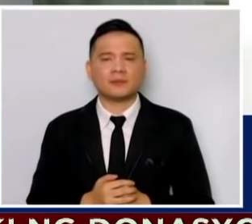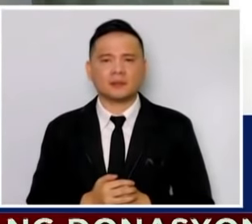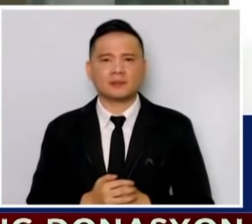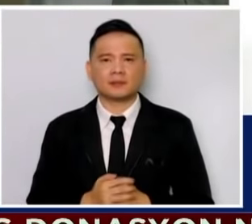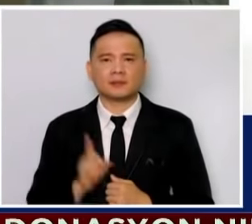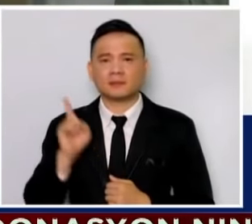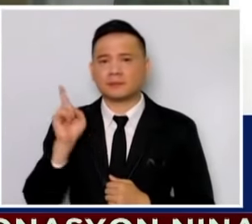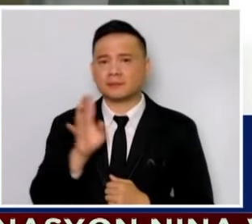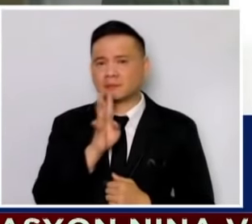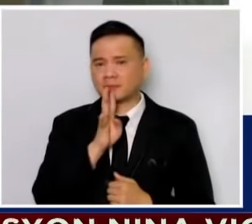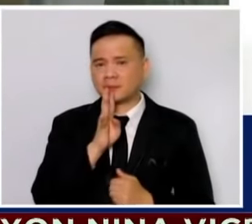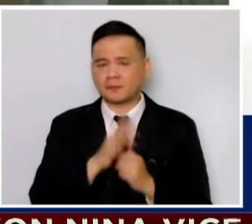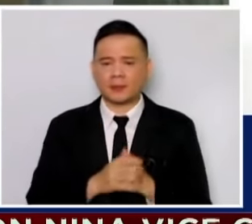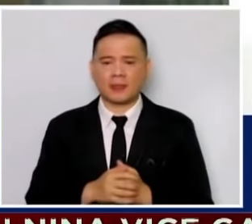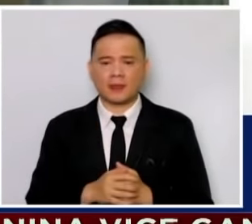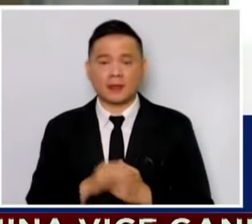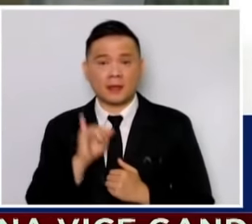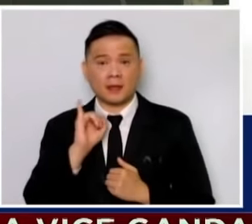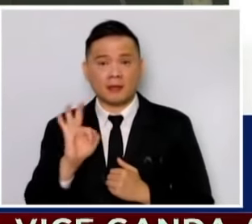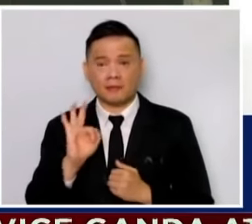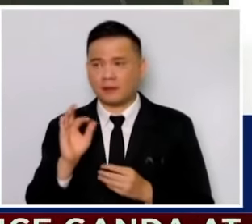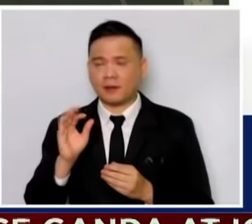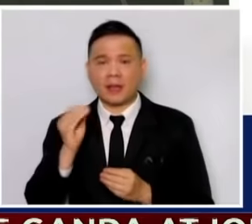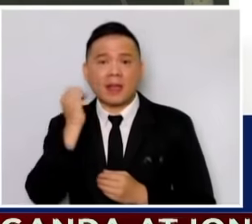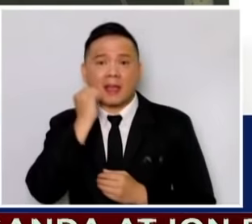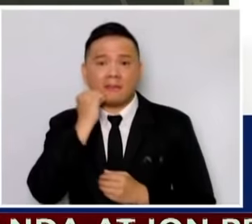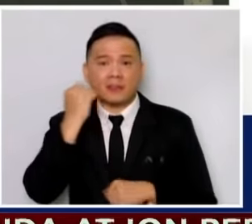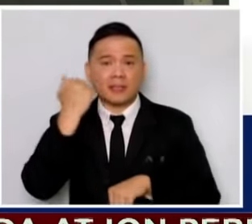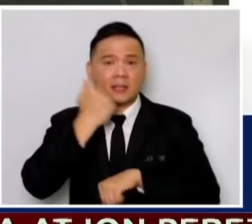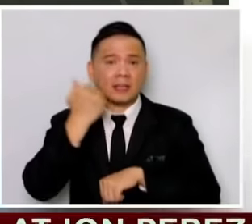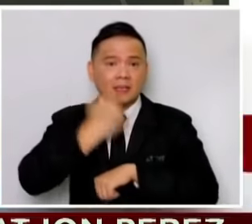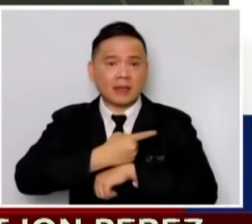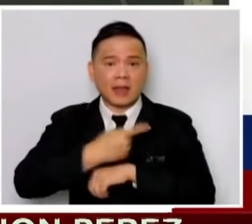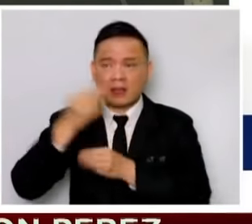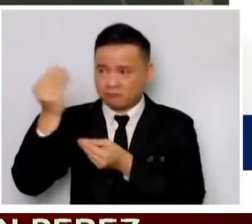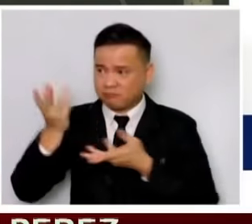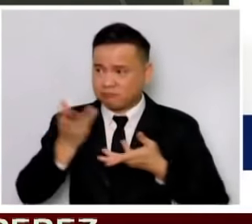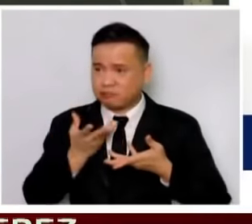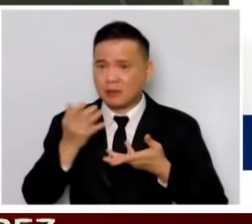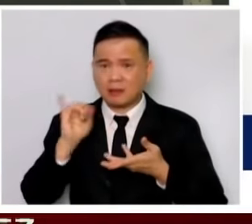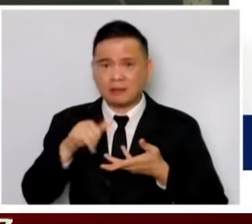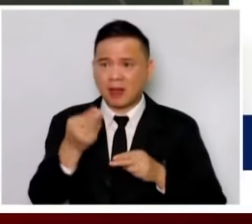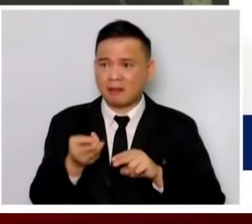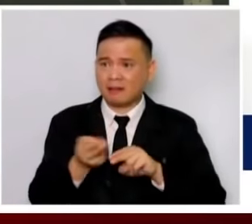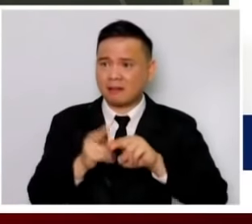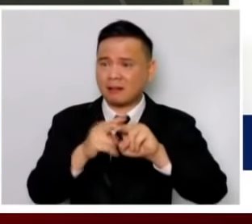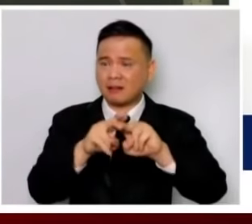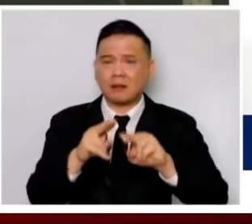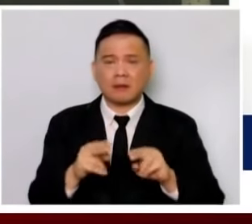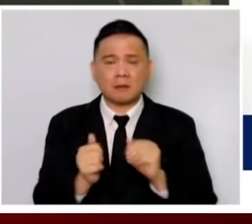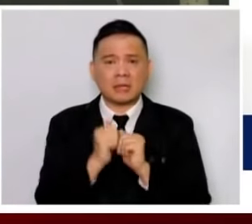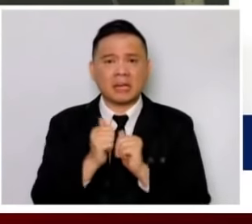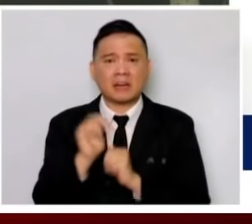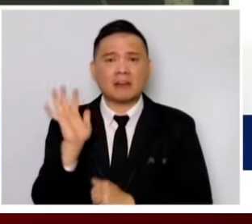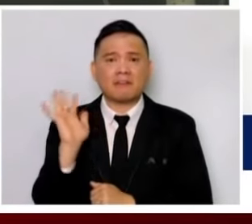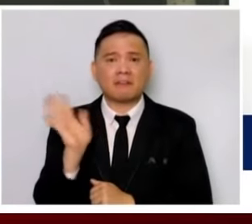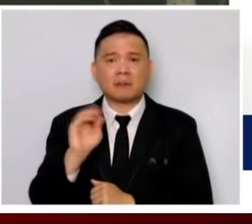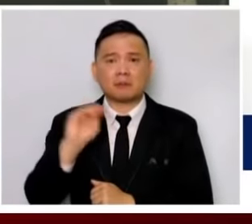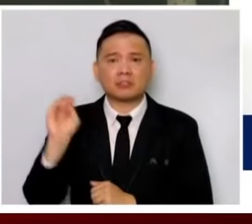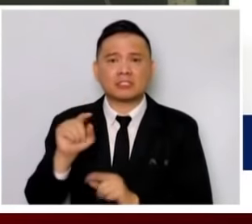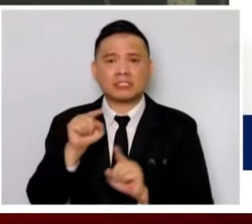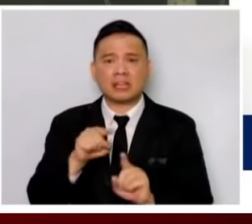been being reported, no, every day, and the number of admissions increasing, we will have more than 50% utilization in